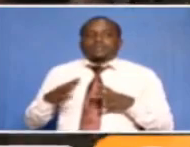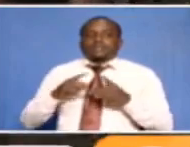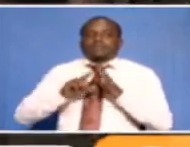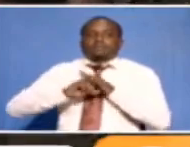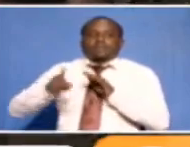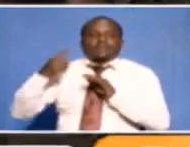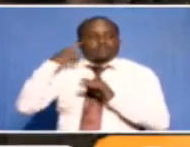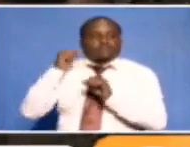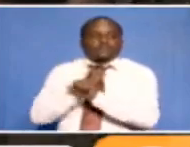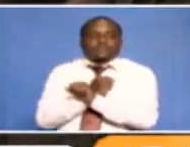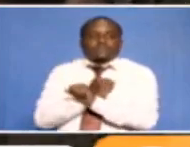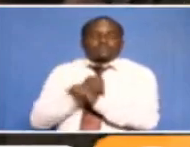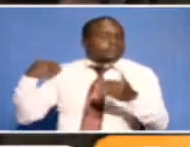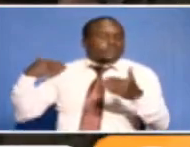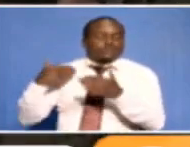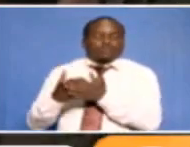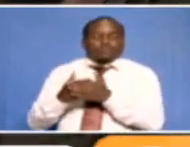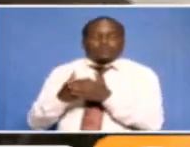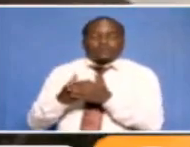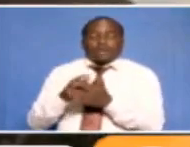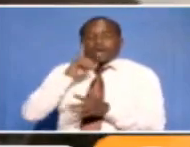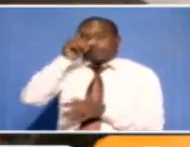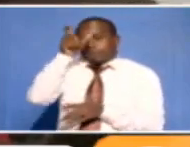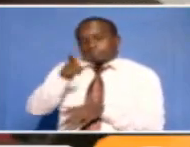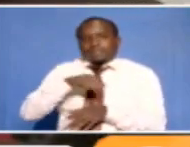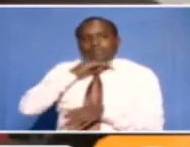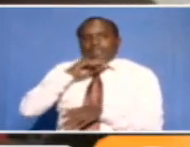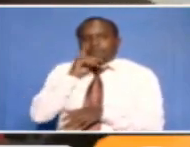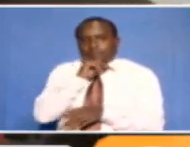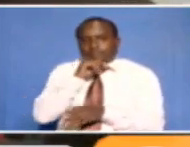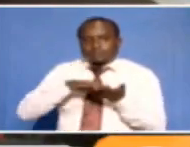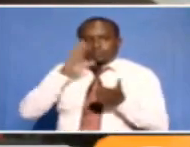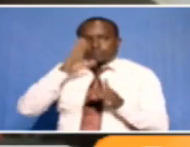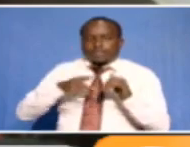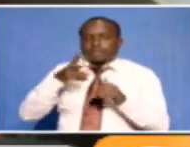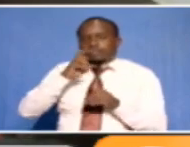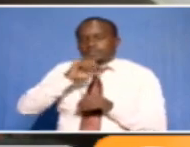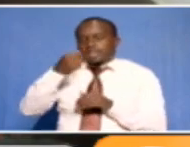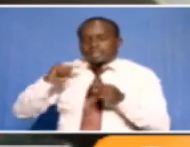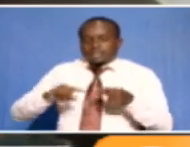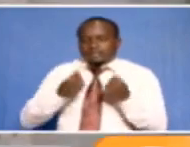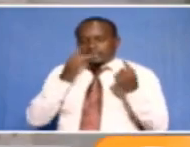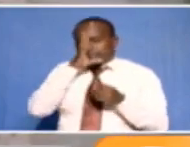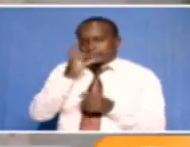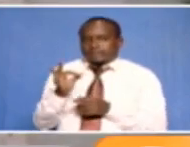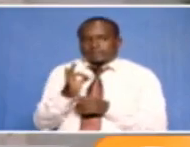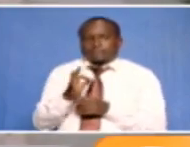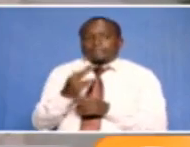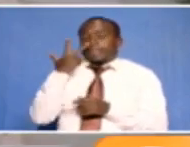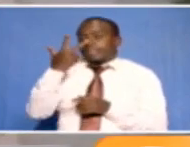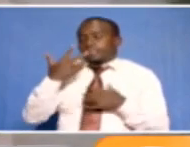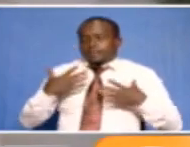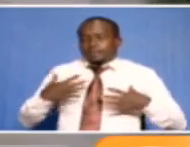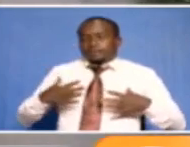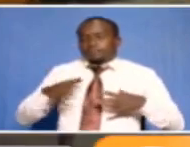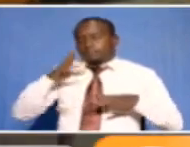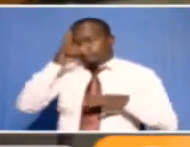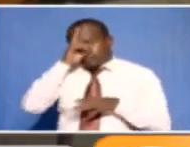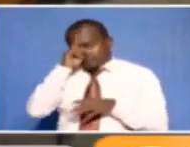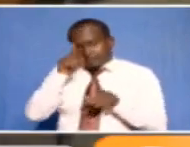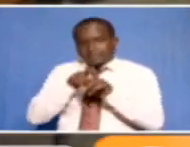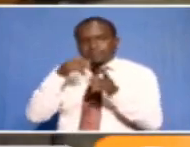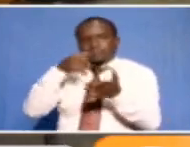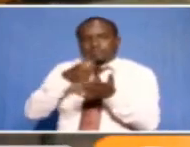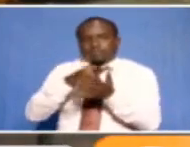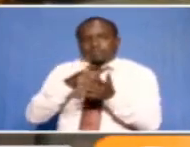So far, one person has been confirmed dead, with more than 20 others nursing serious injuries. Three police officers have been injured, with one having